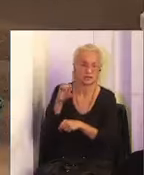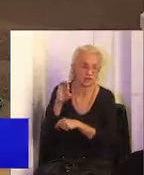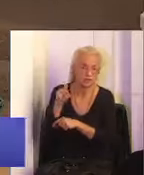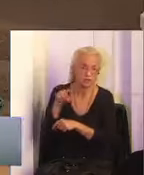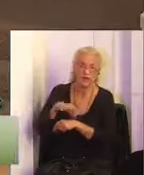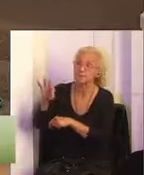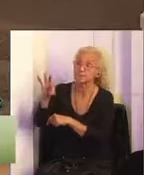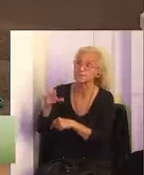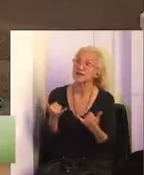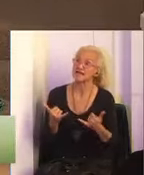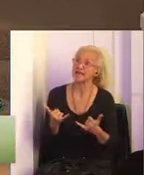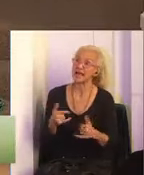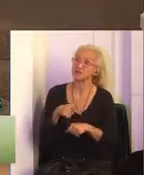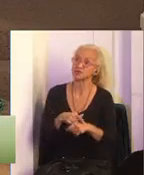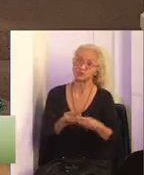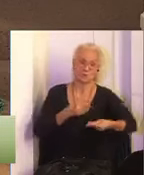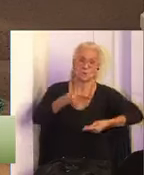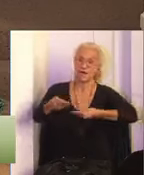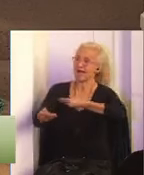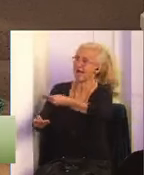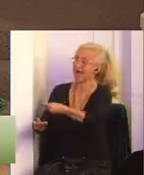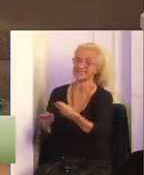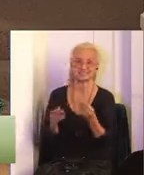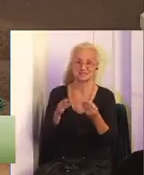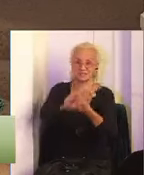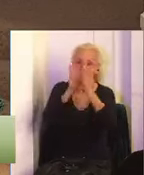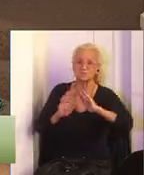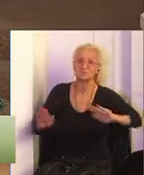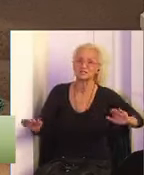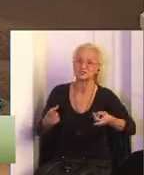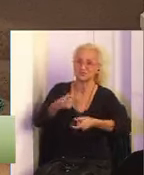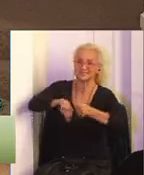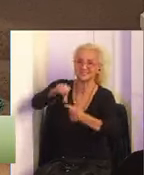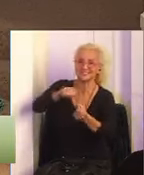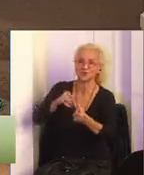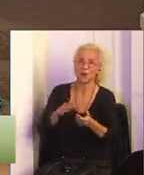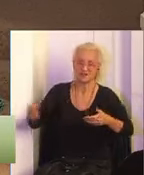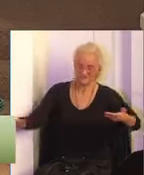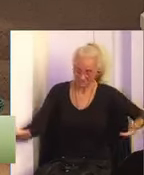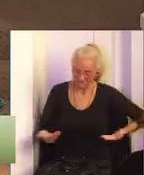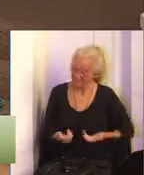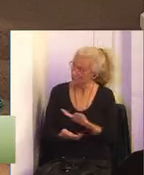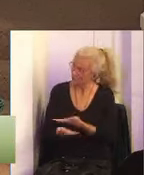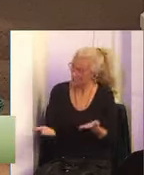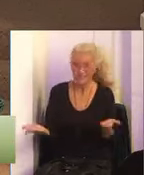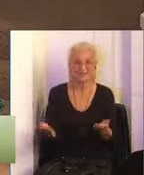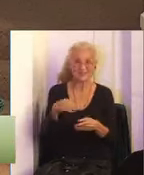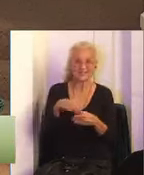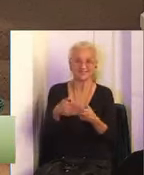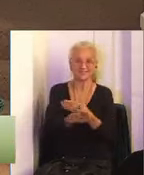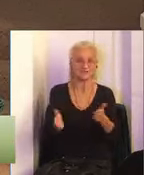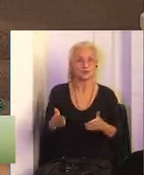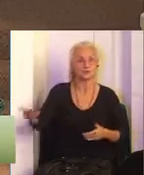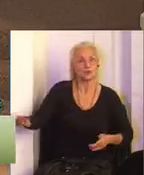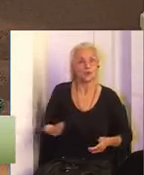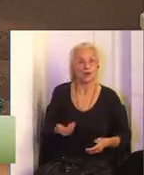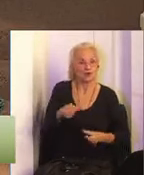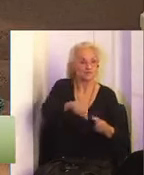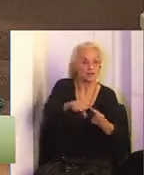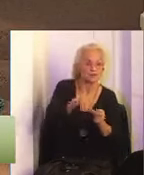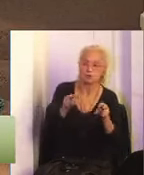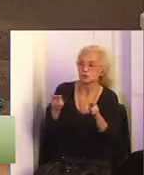Comes time for us to pass the peace to one another. And so I invite you in the room to welcome one another.